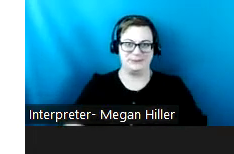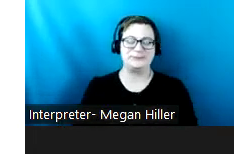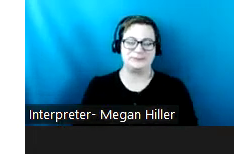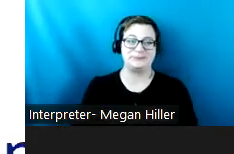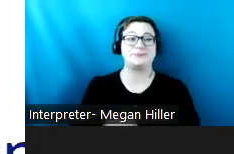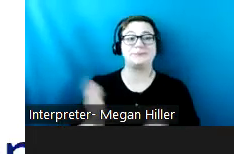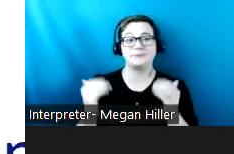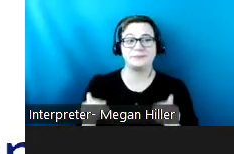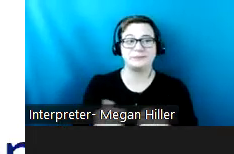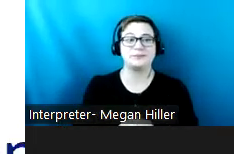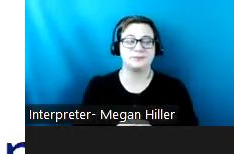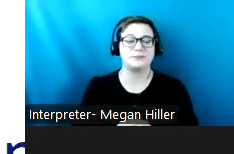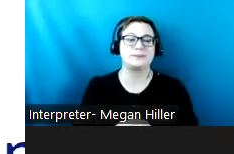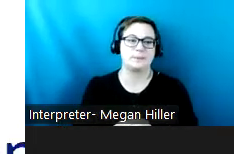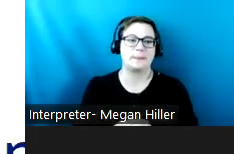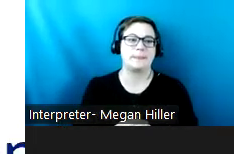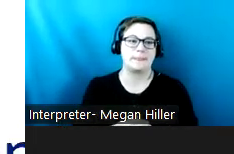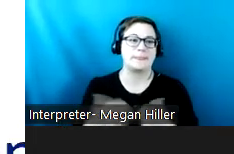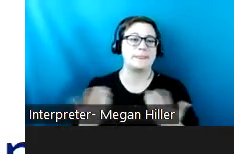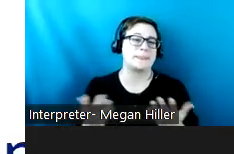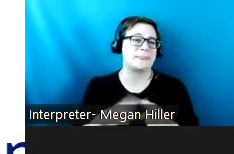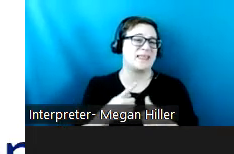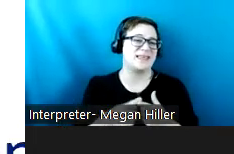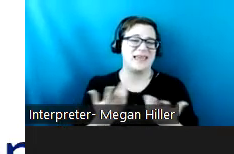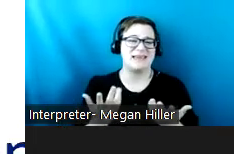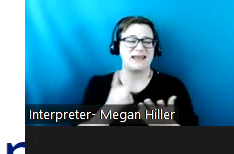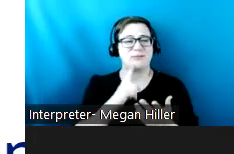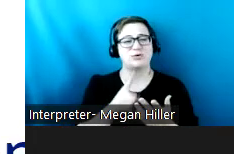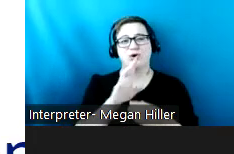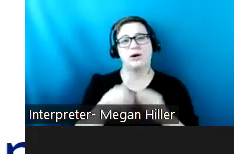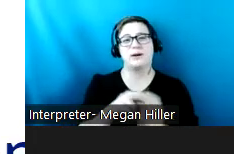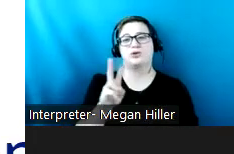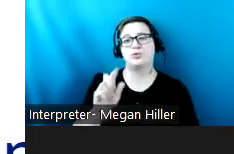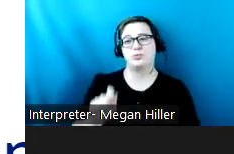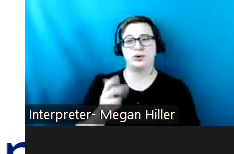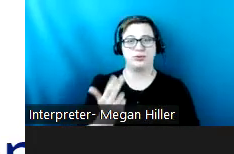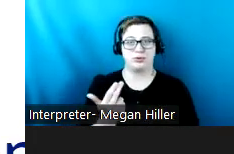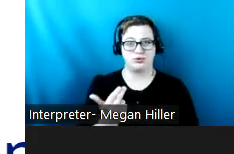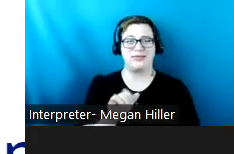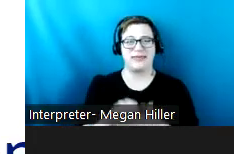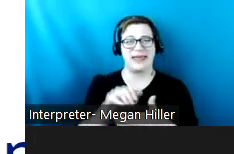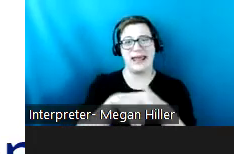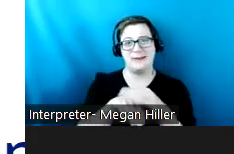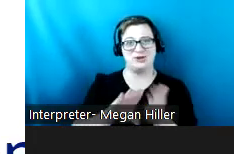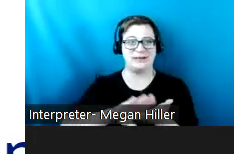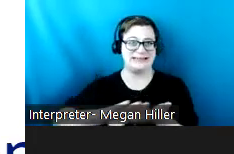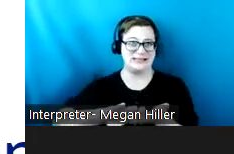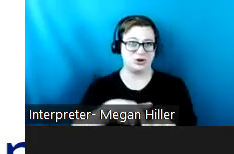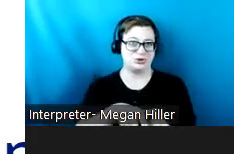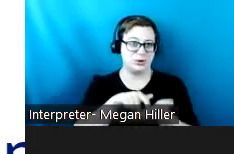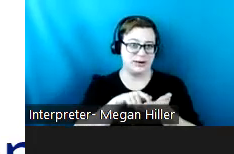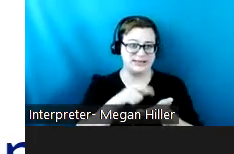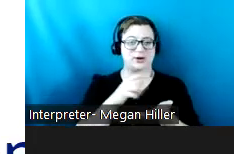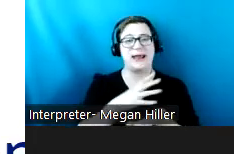Next slide, please. And then I'm going to go into 2.13, that admission and discharge criteria and service